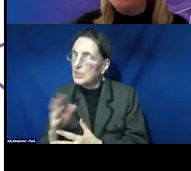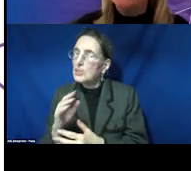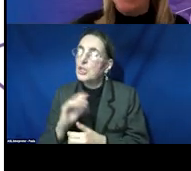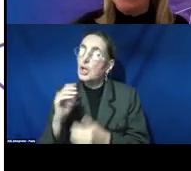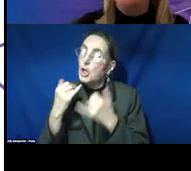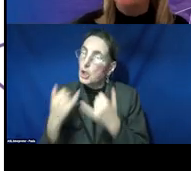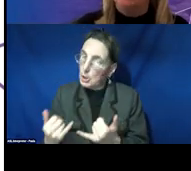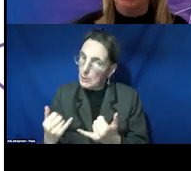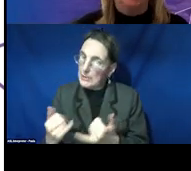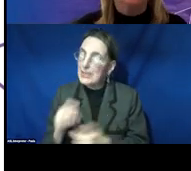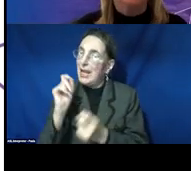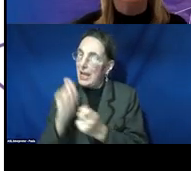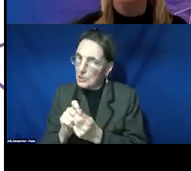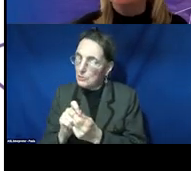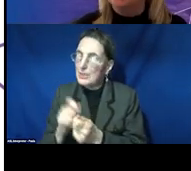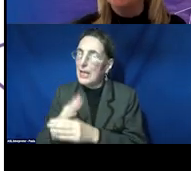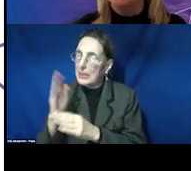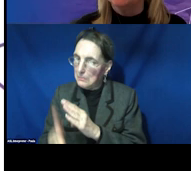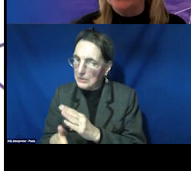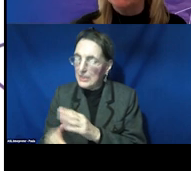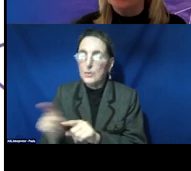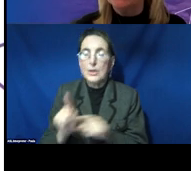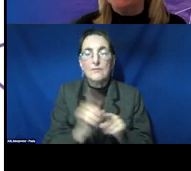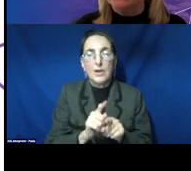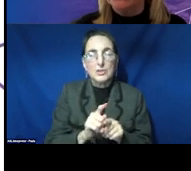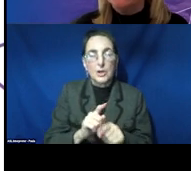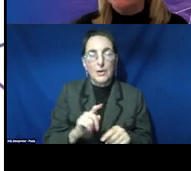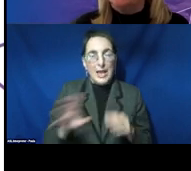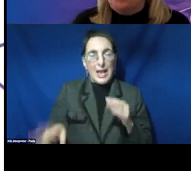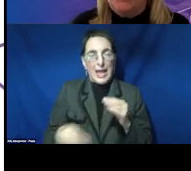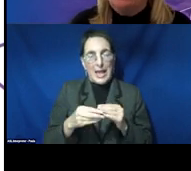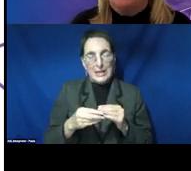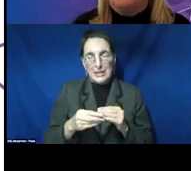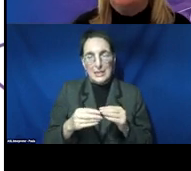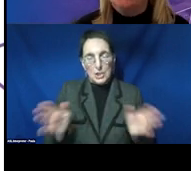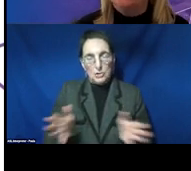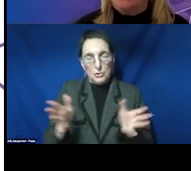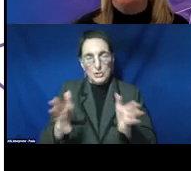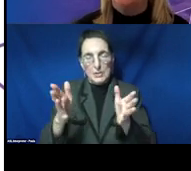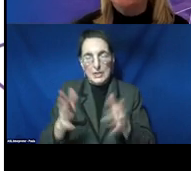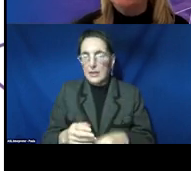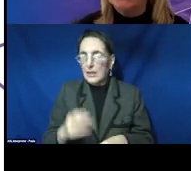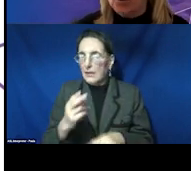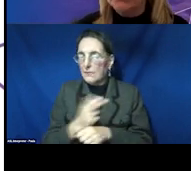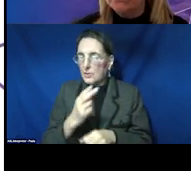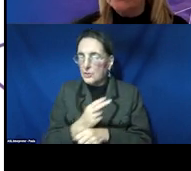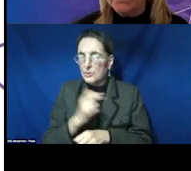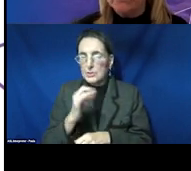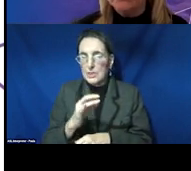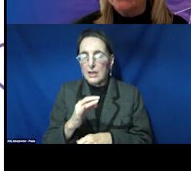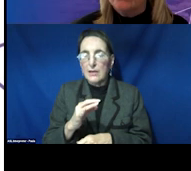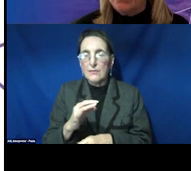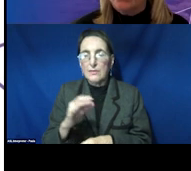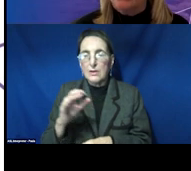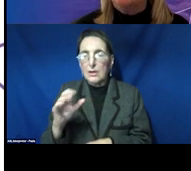We've also added an encouragement for use of ORCID. Now, why would we do that? Well, because ORCID